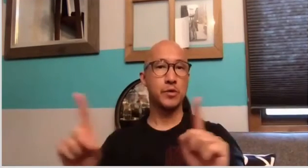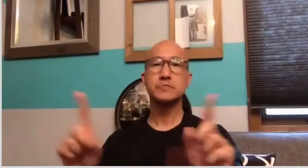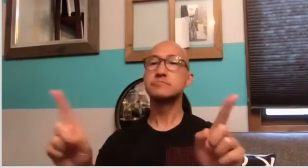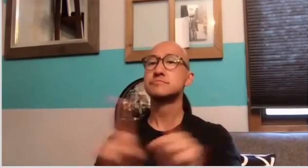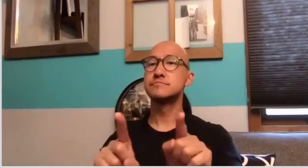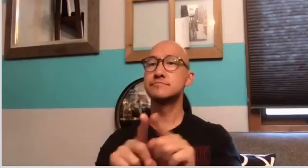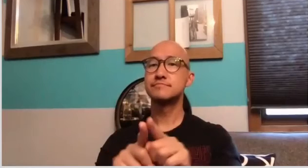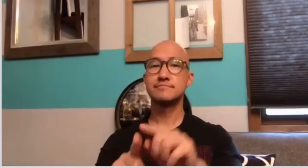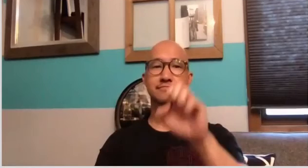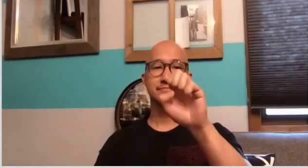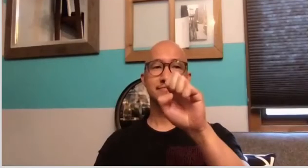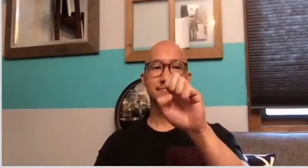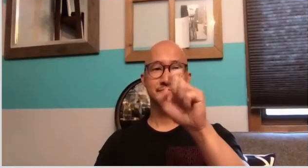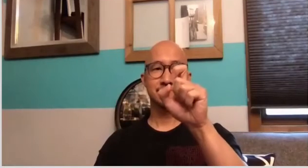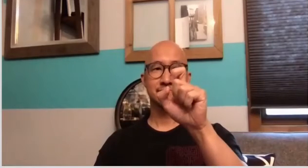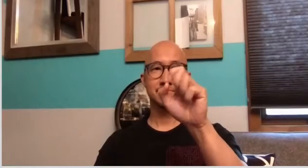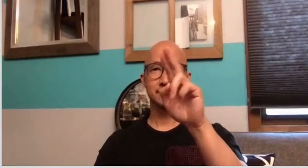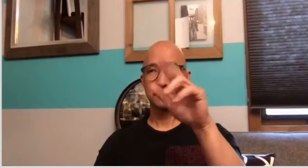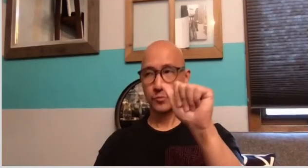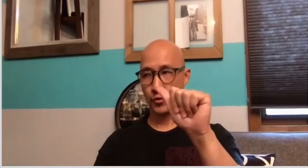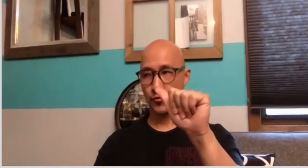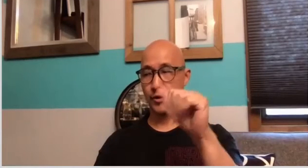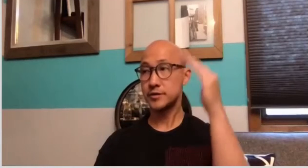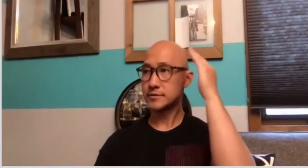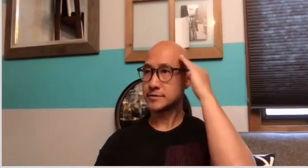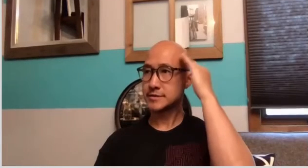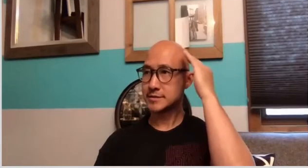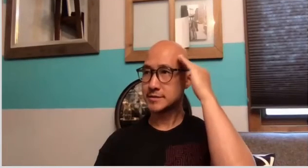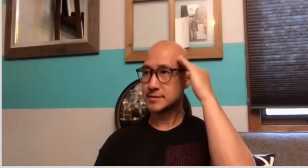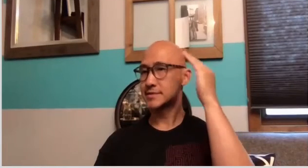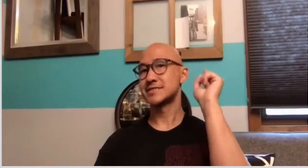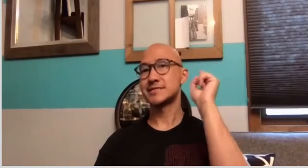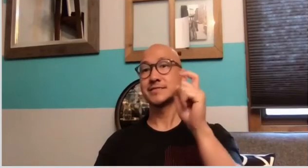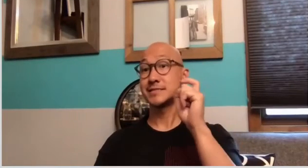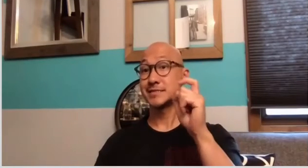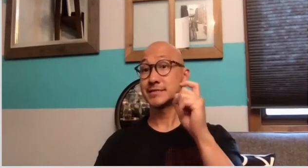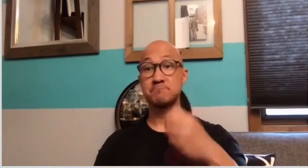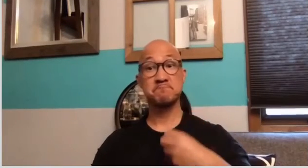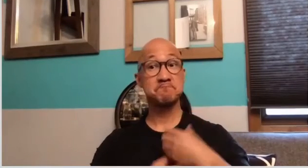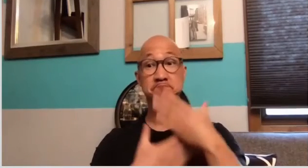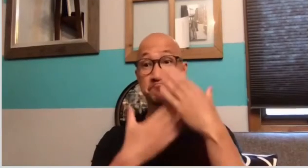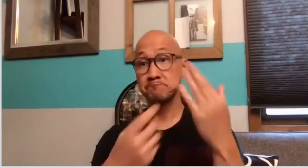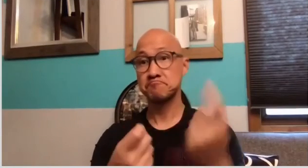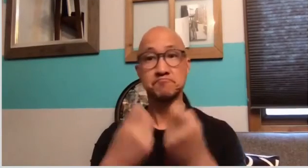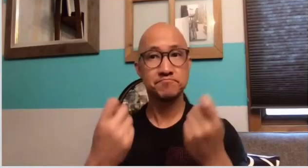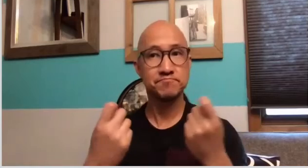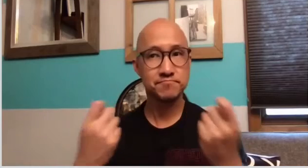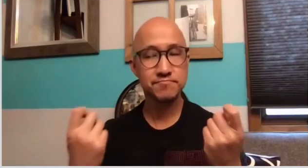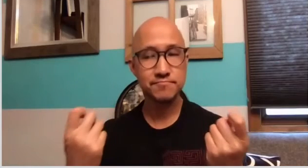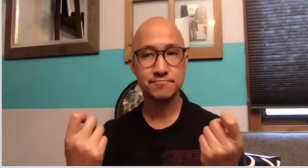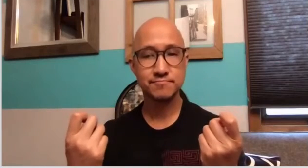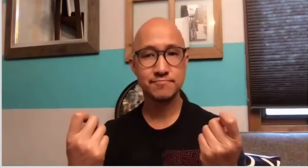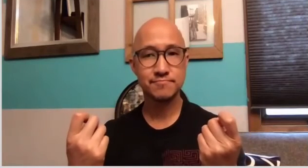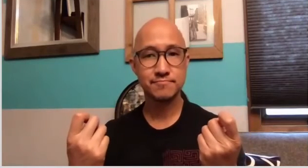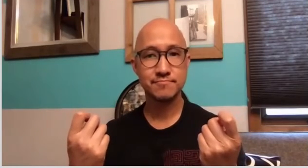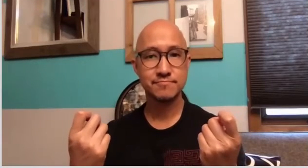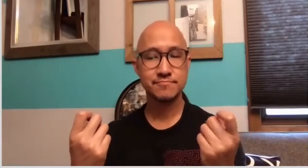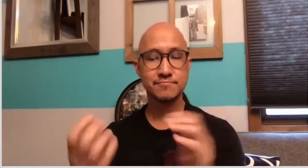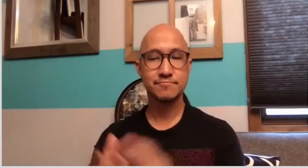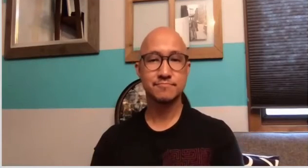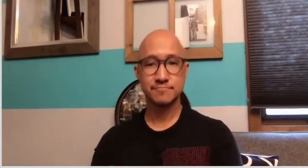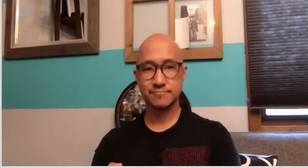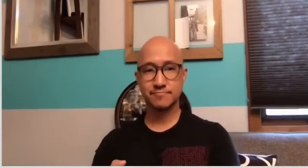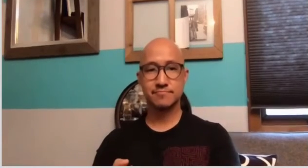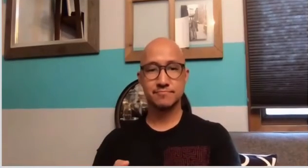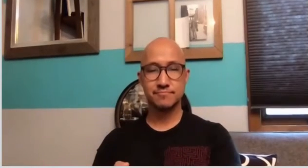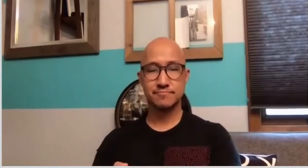of prayer and confessing sin before a merciful and compassionate God. Nehemiah and Ezra are men of